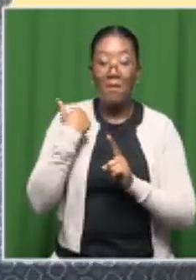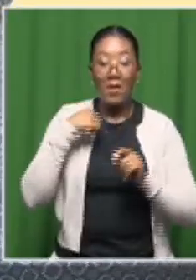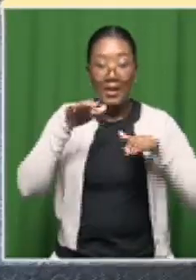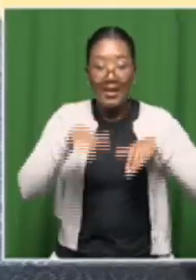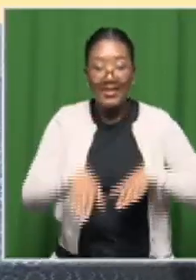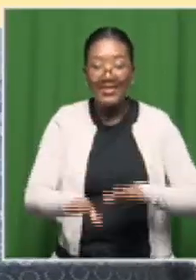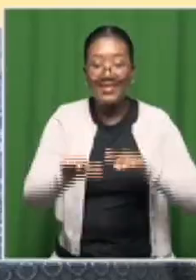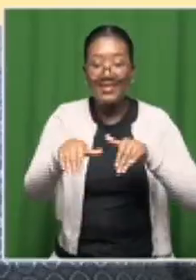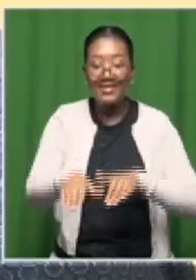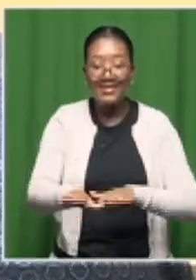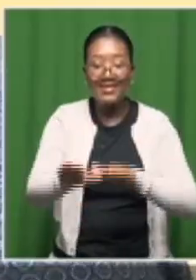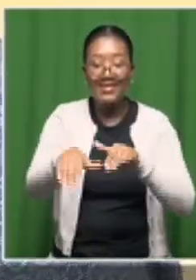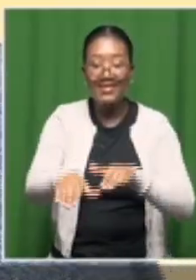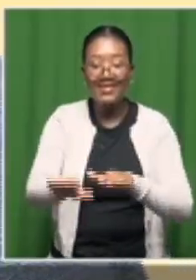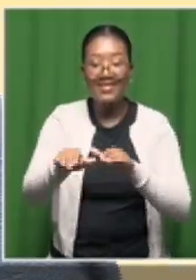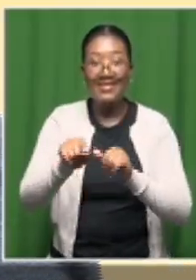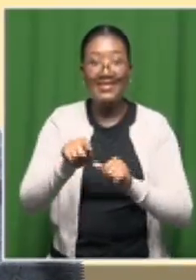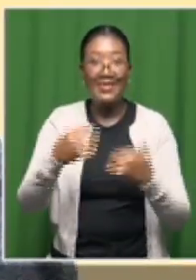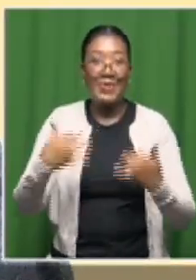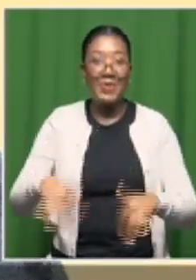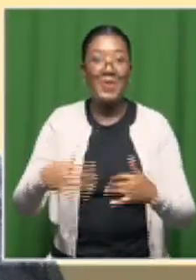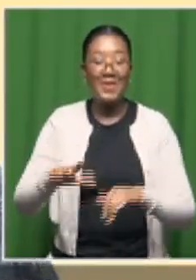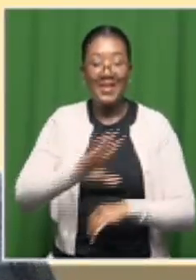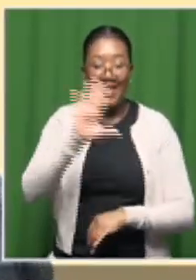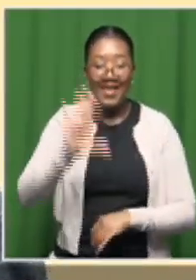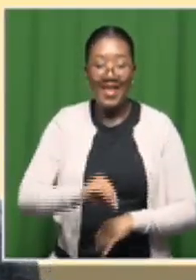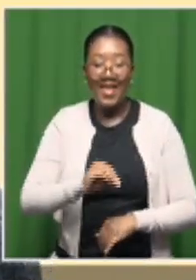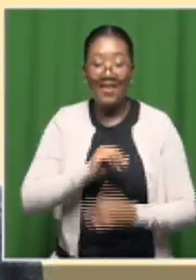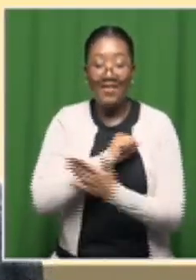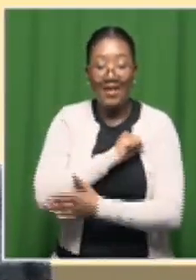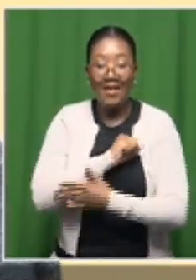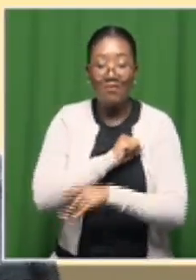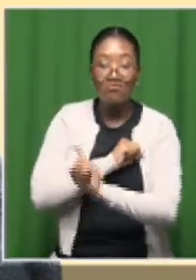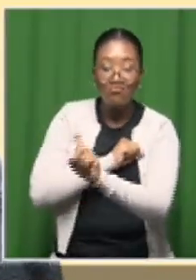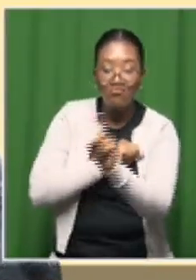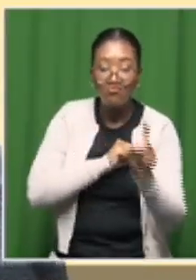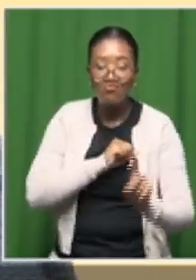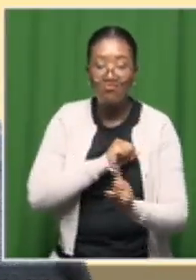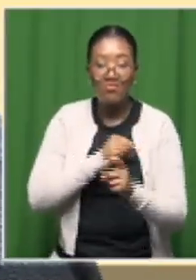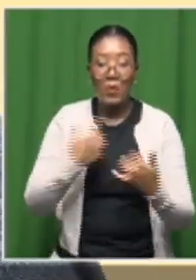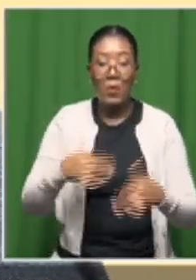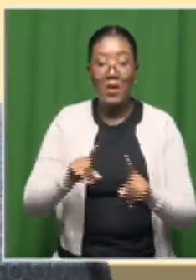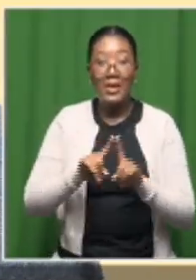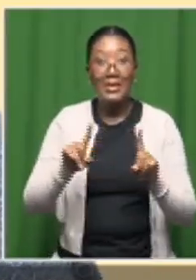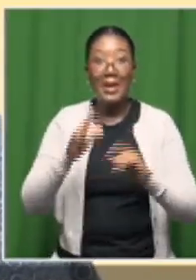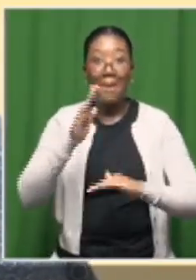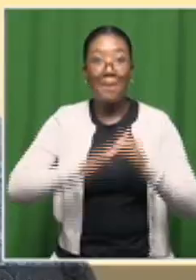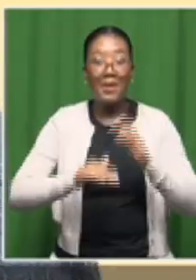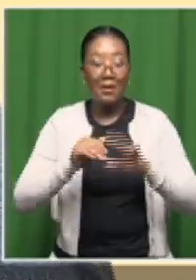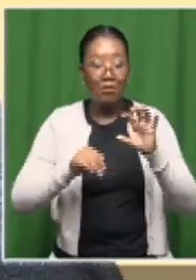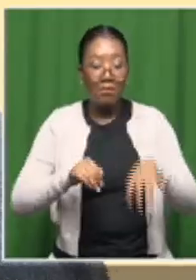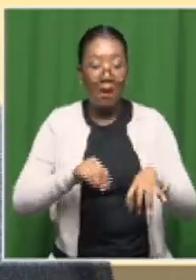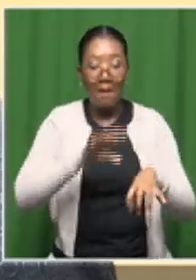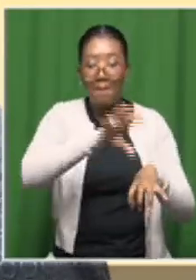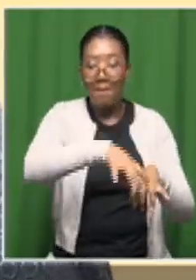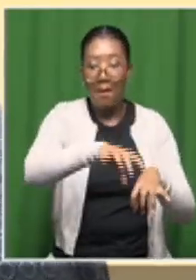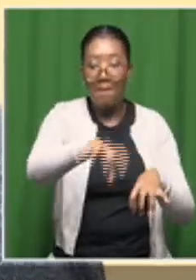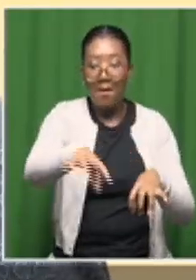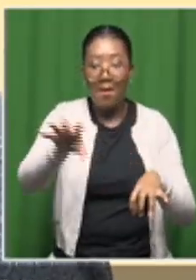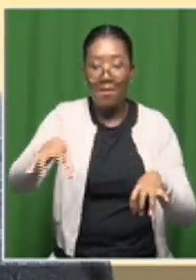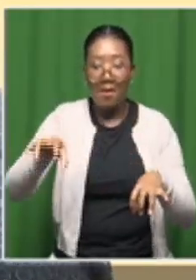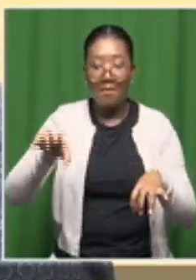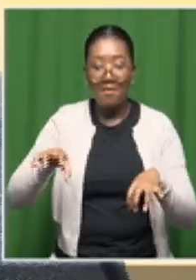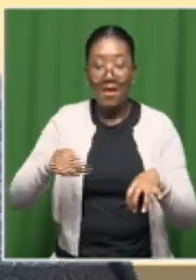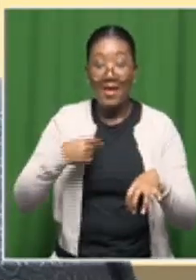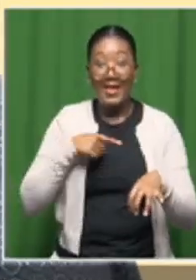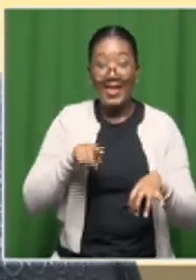this was the headquarters, but the entire African continent is strung with these castles at the sea, and as you say, between the mountain